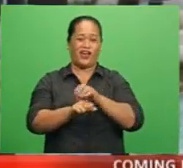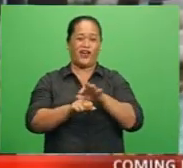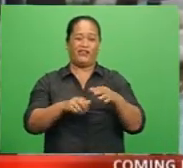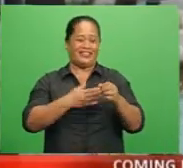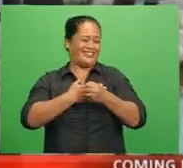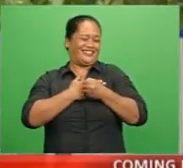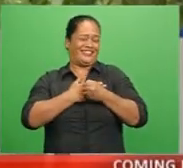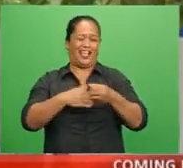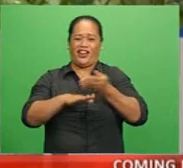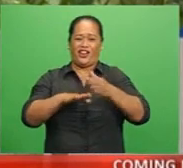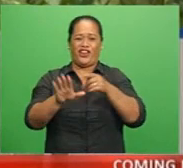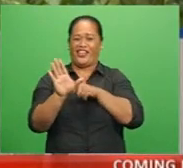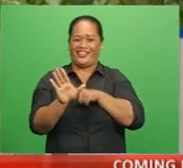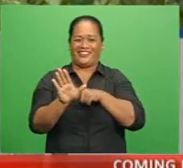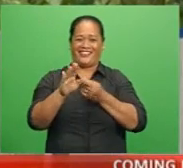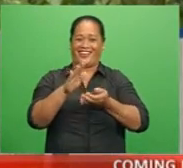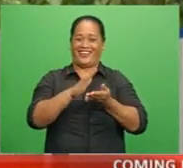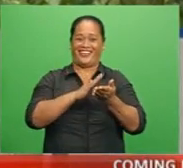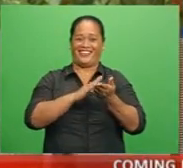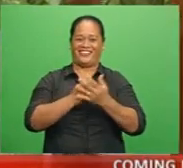Year celebrations under.